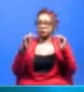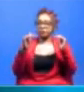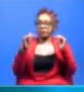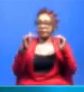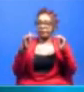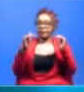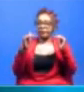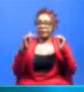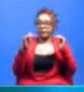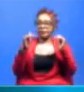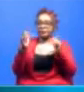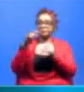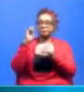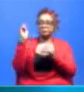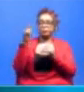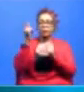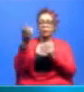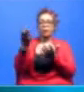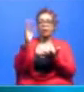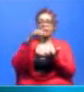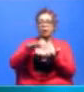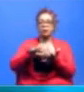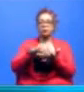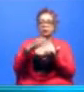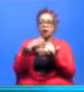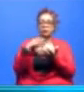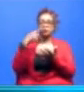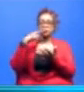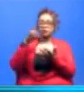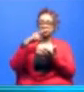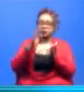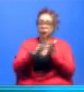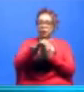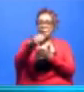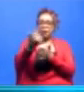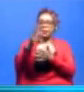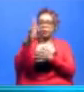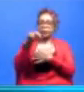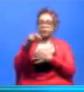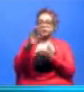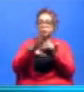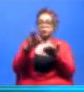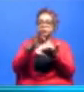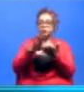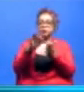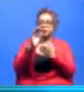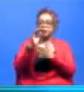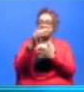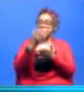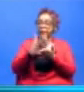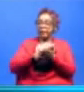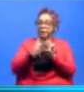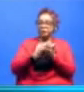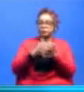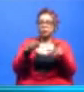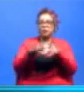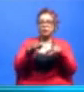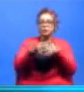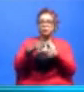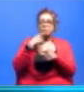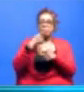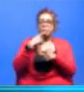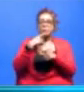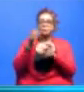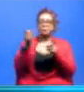Kenya is once again laying into Russia and other powers at the UN Security Council for what Nairobi argues is the abuse